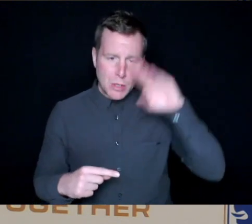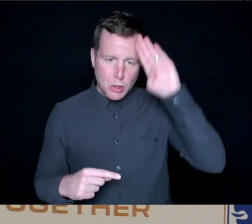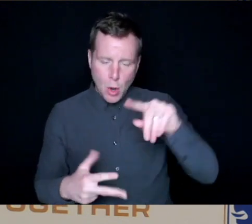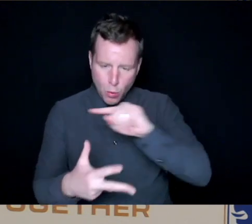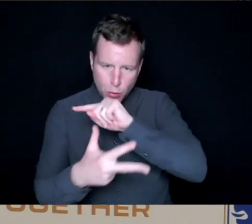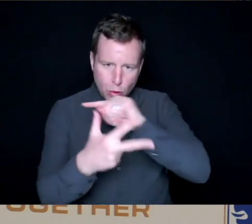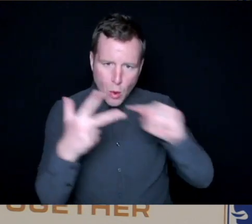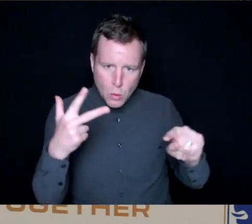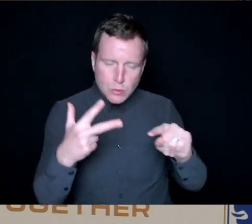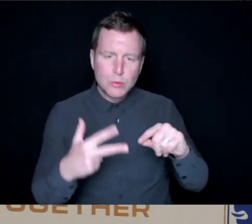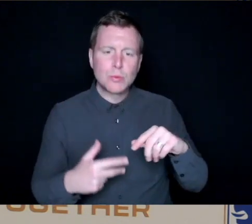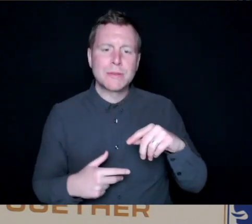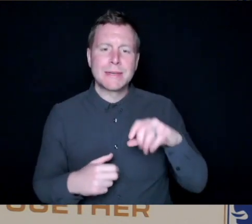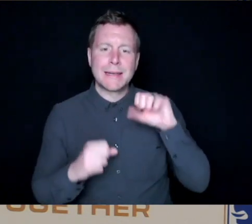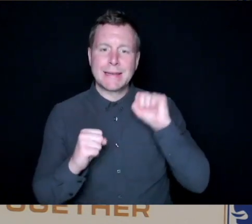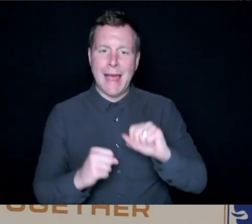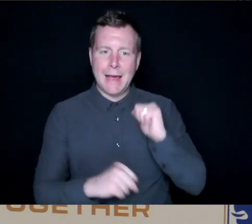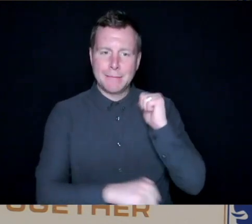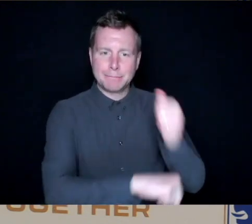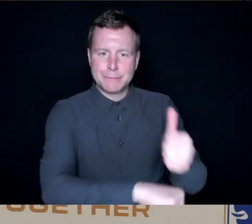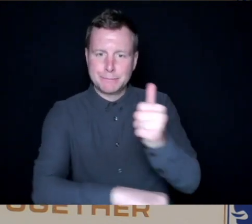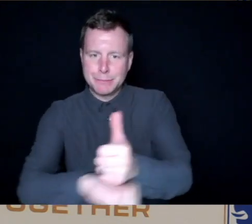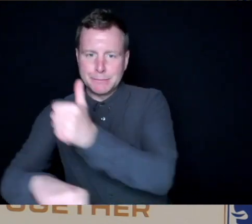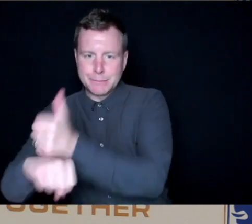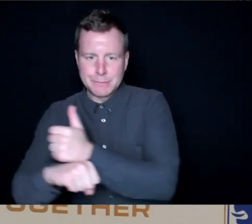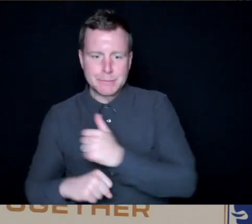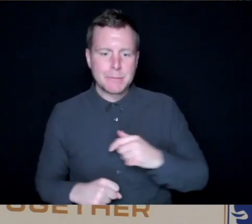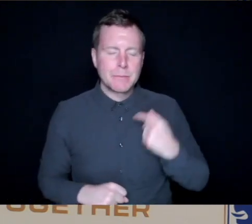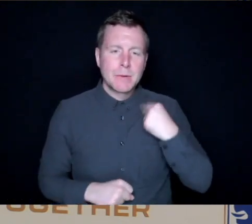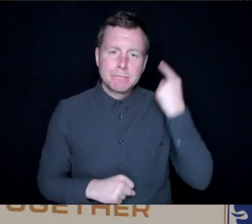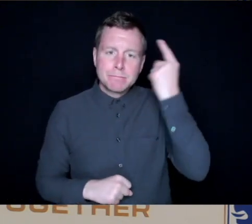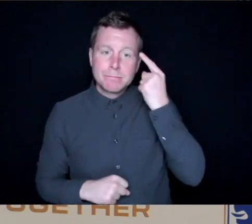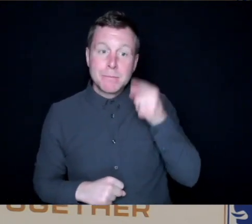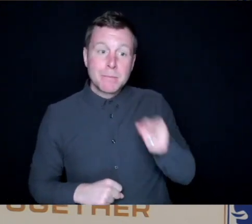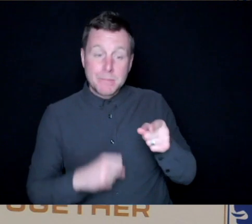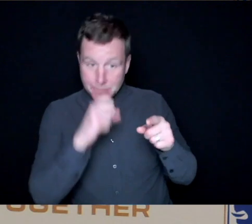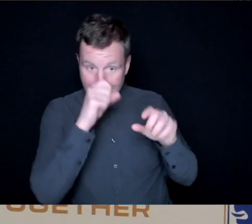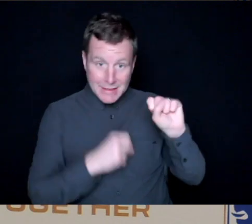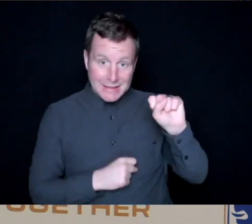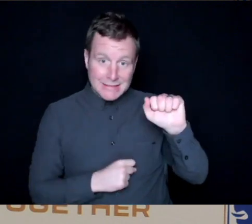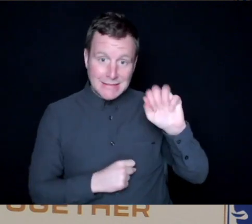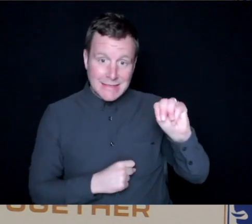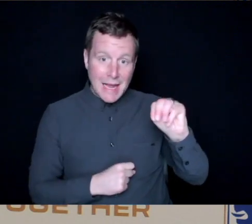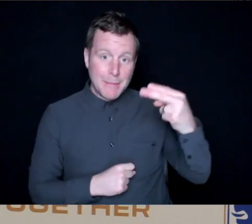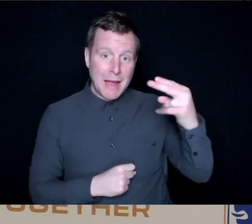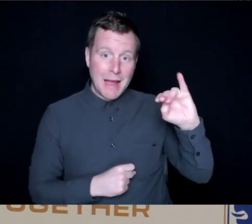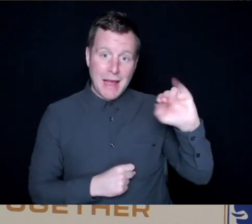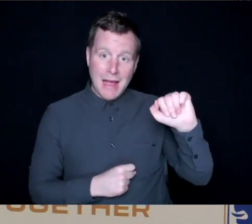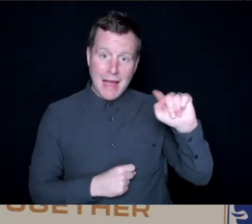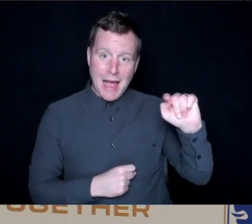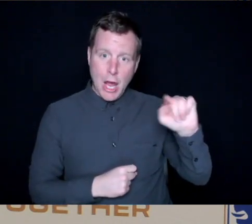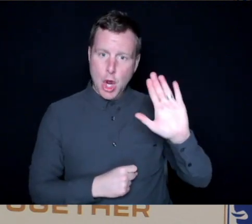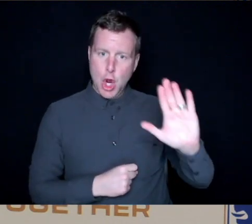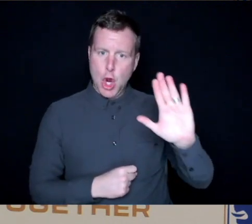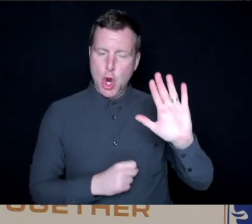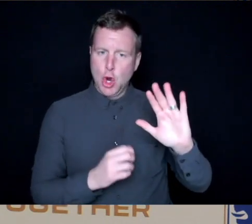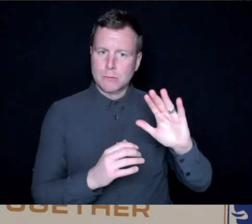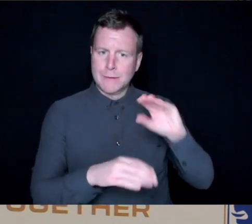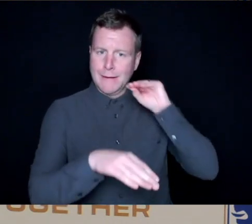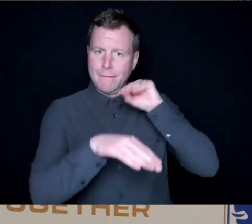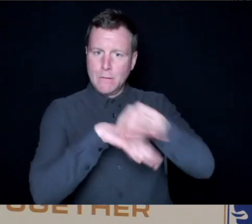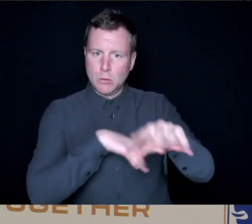do in the back line. I just wanted you to talk about how integral Sam Hyde has been to the back line and her